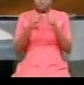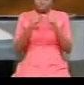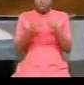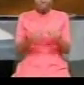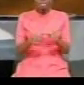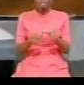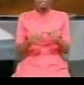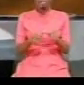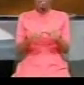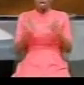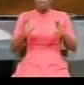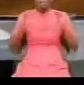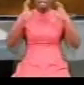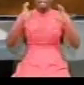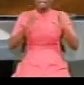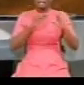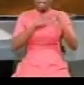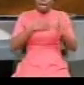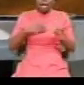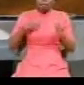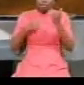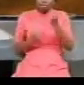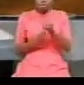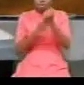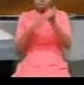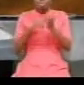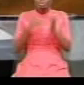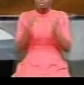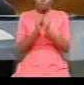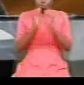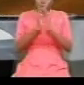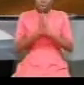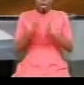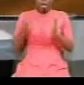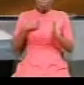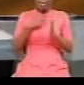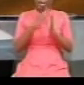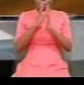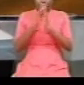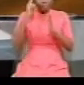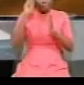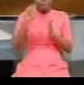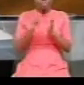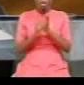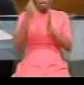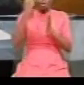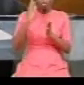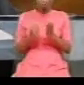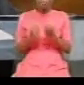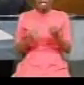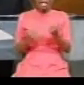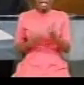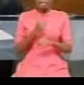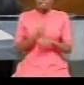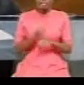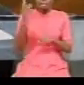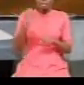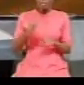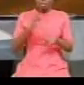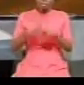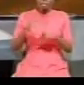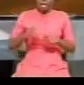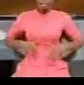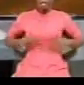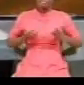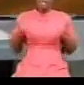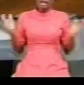consistently, committedly, and back it up with prayer. We are praying for them that God will establish them. We are touching their life. We are encouraging them.